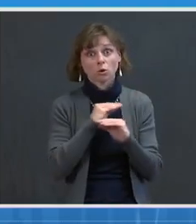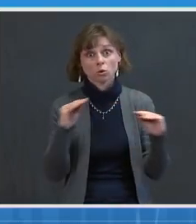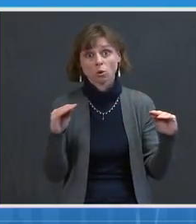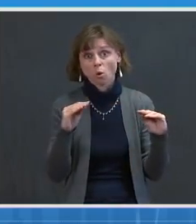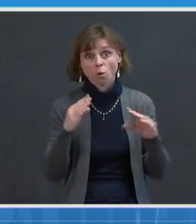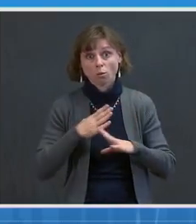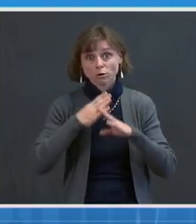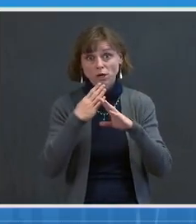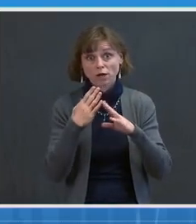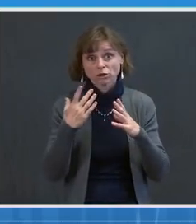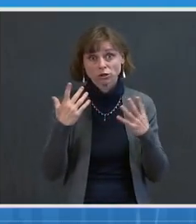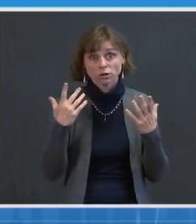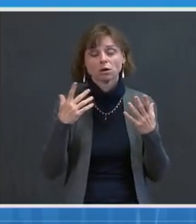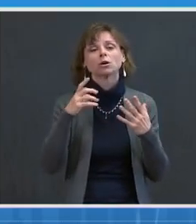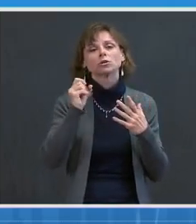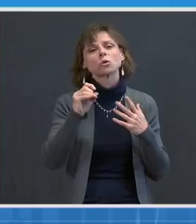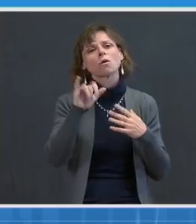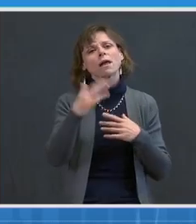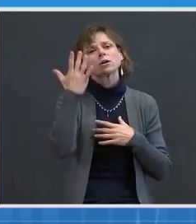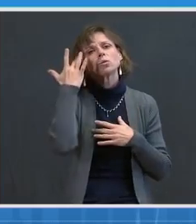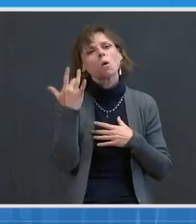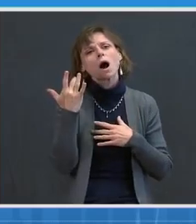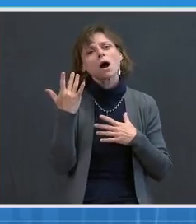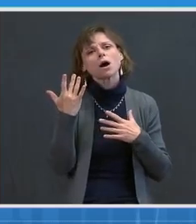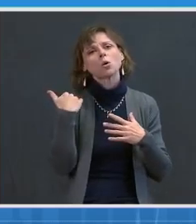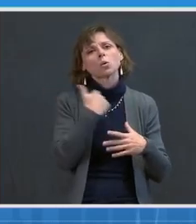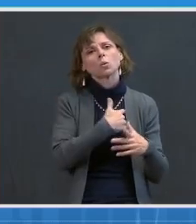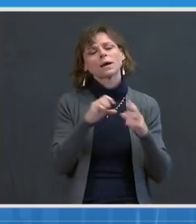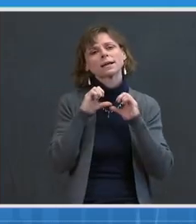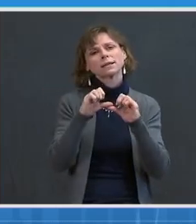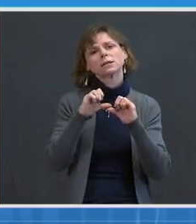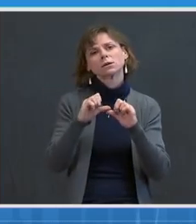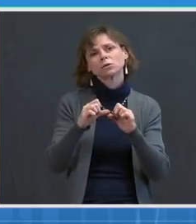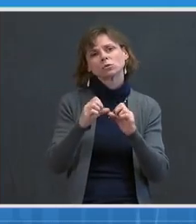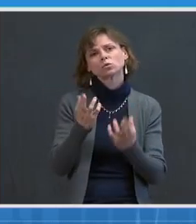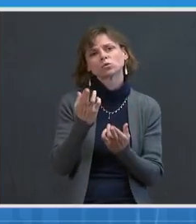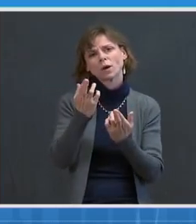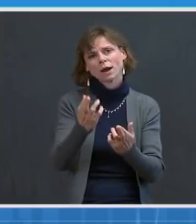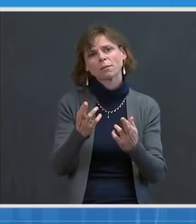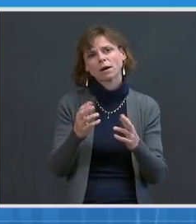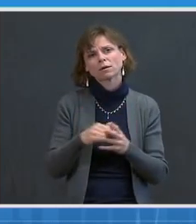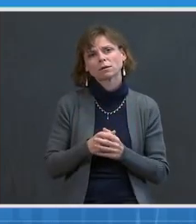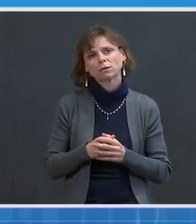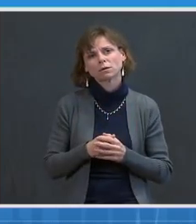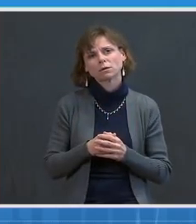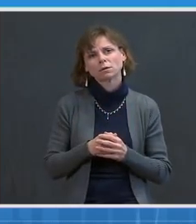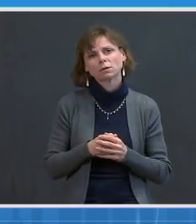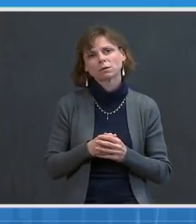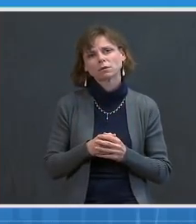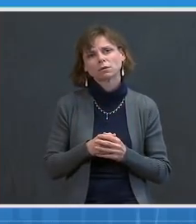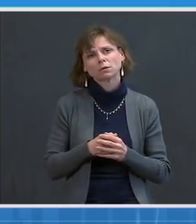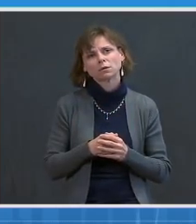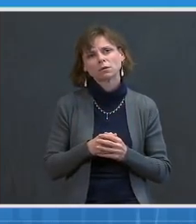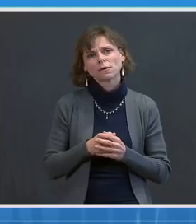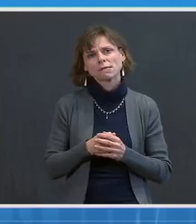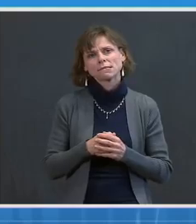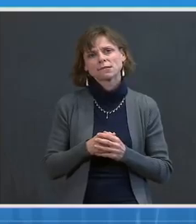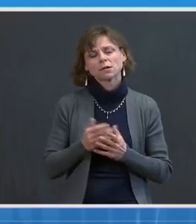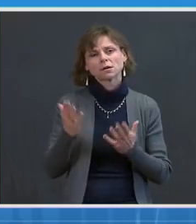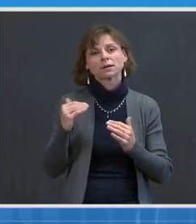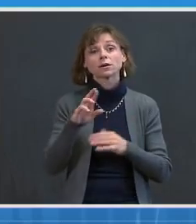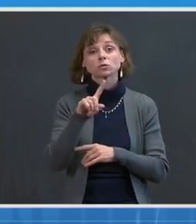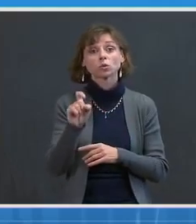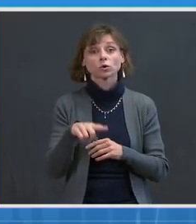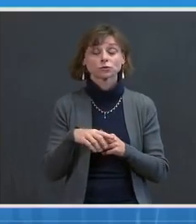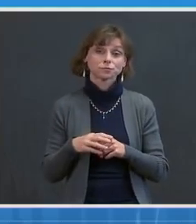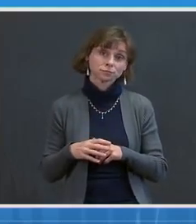low. So that's the reason why we continue to maintain that recommendation. Thank you. Next question, please. Next,